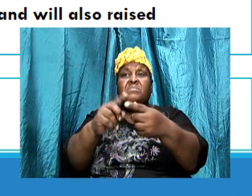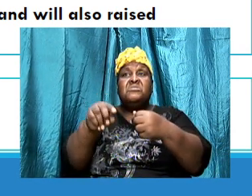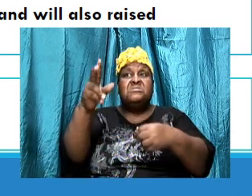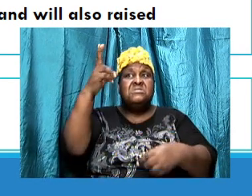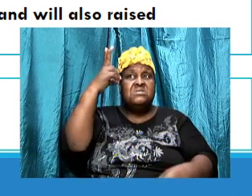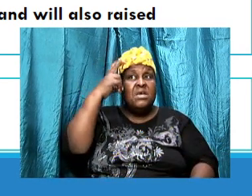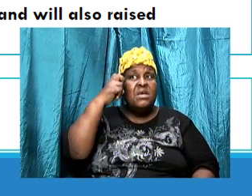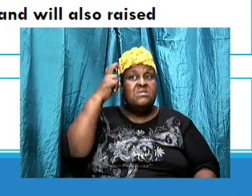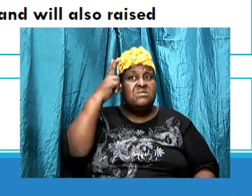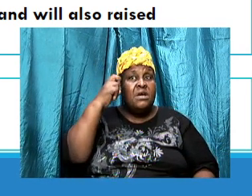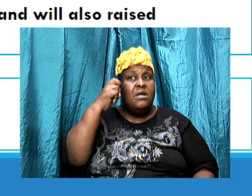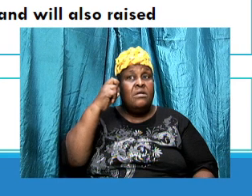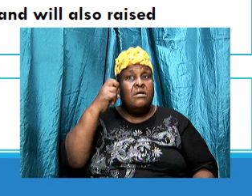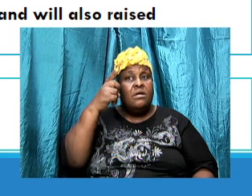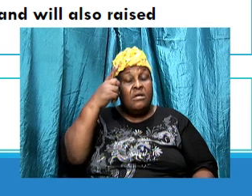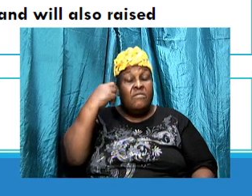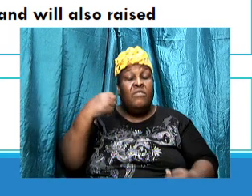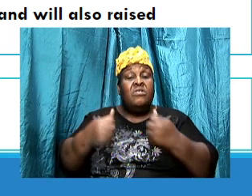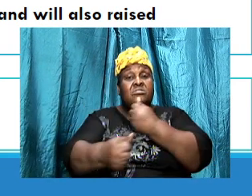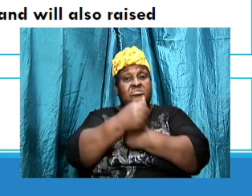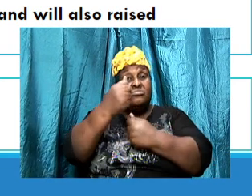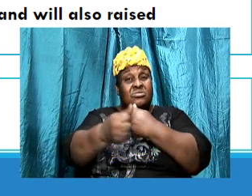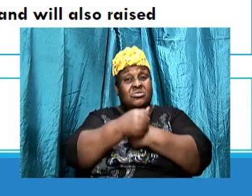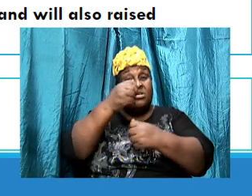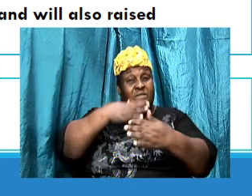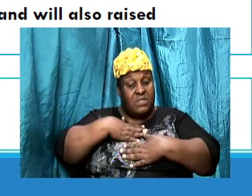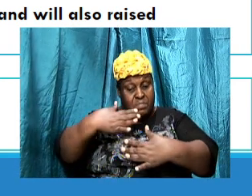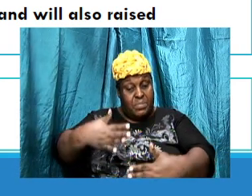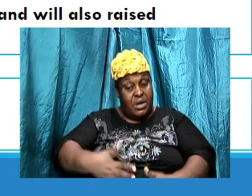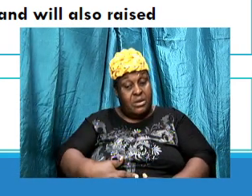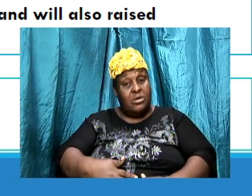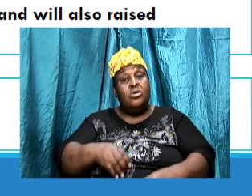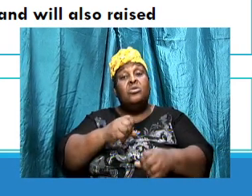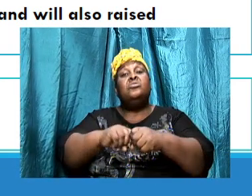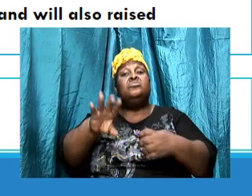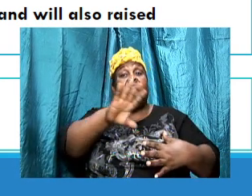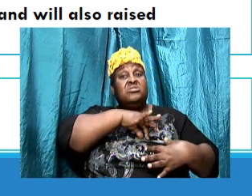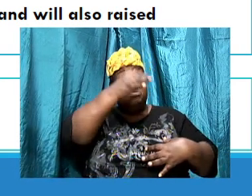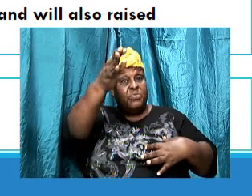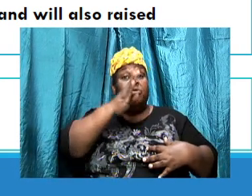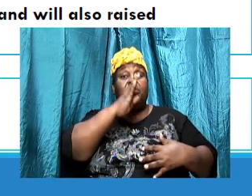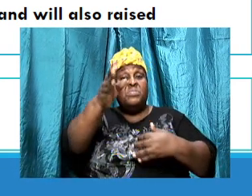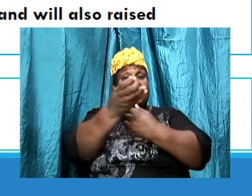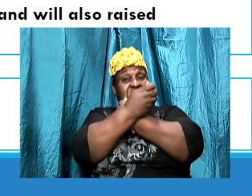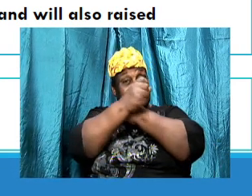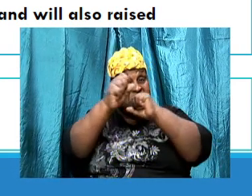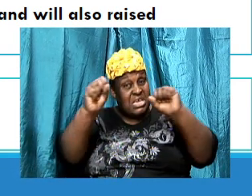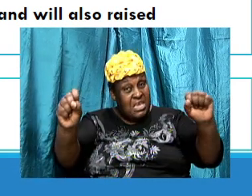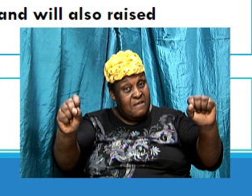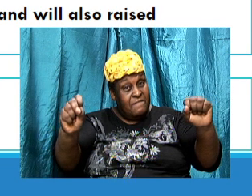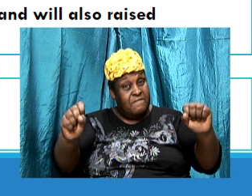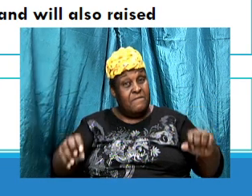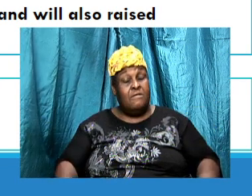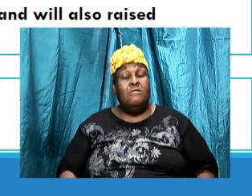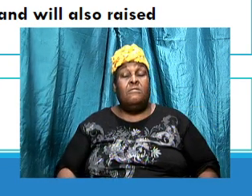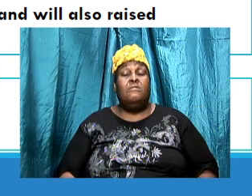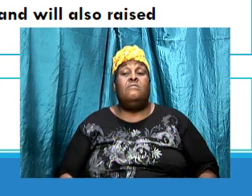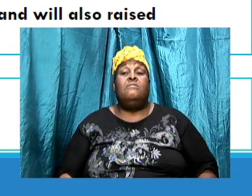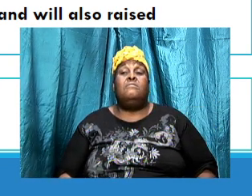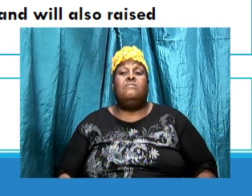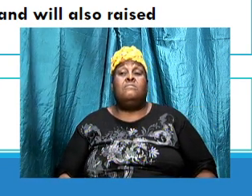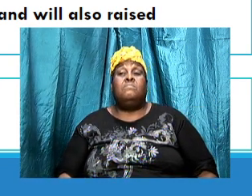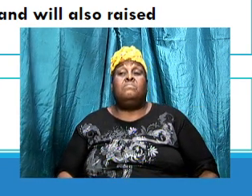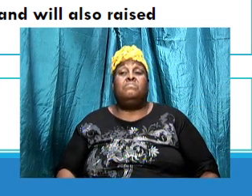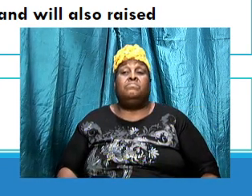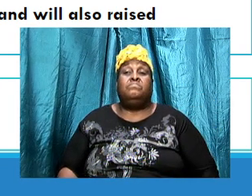Satan, you know, for the destruction of the body, so that the spirit shall be saved. Or the destruction of the flesh, rather, so that